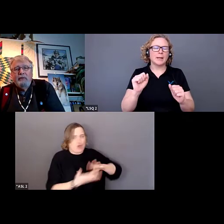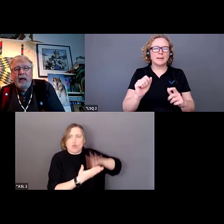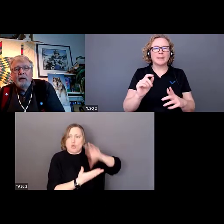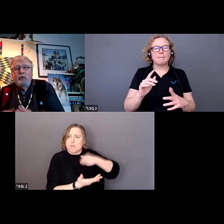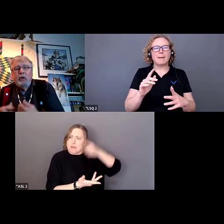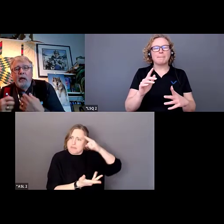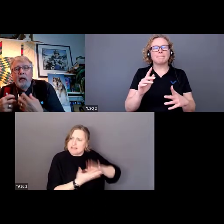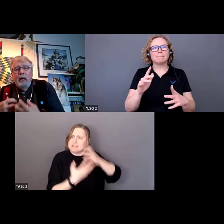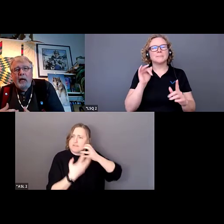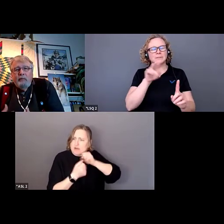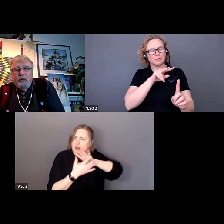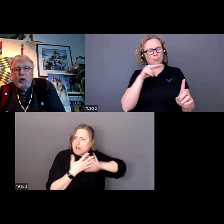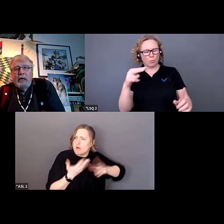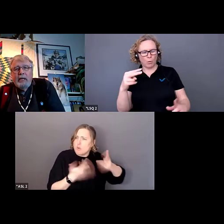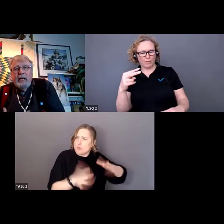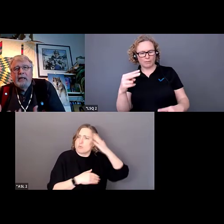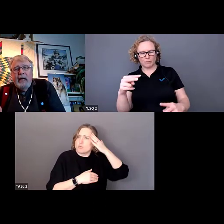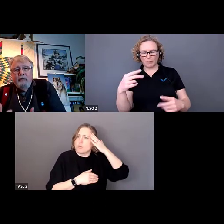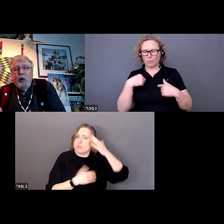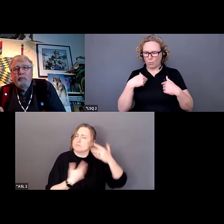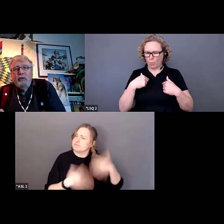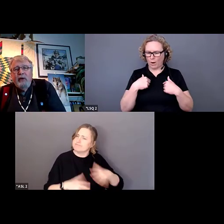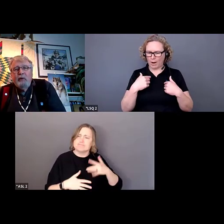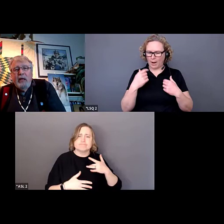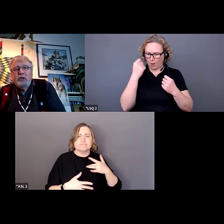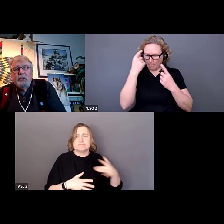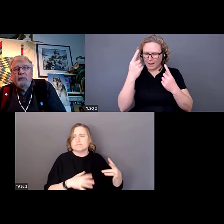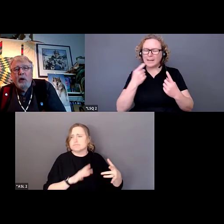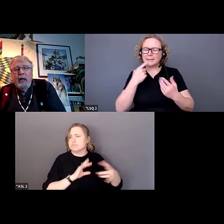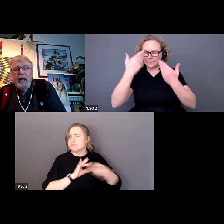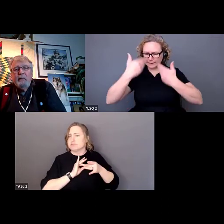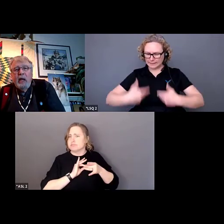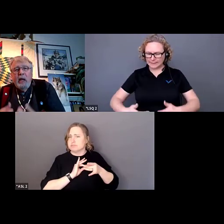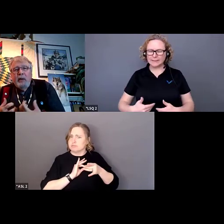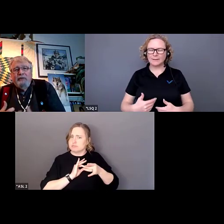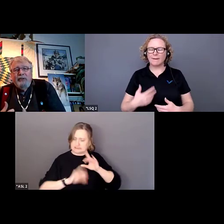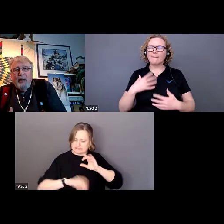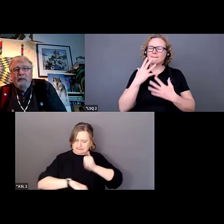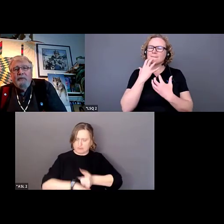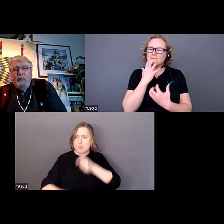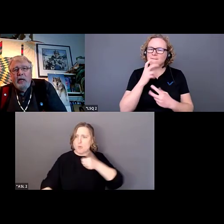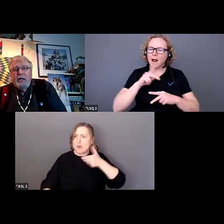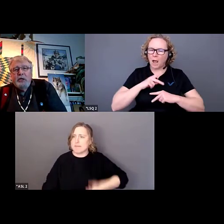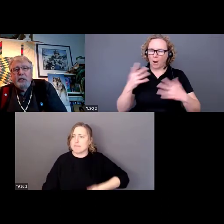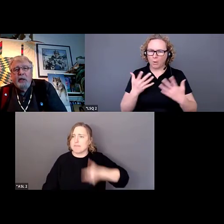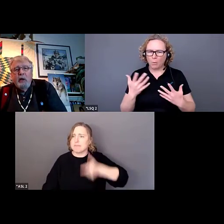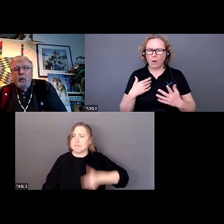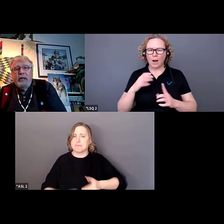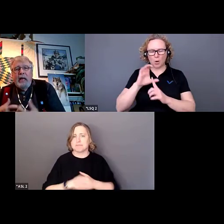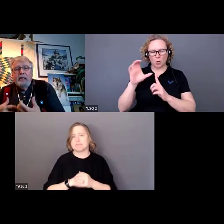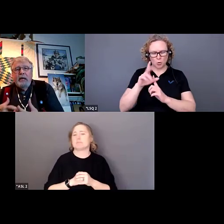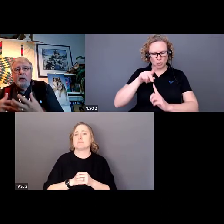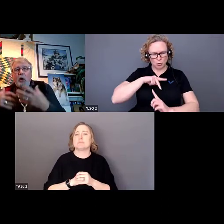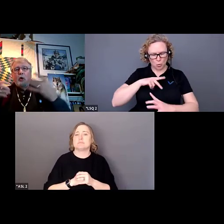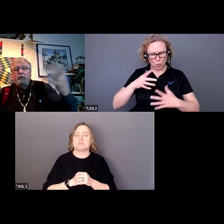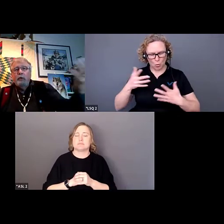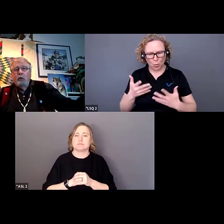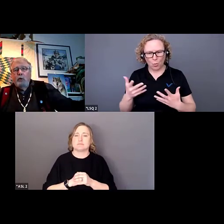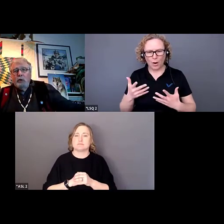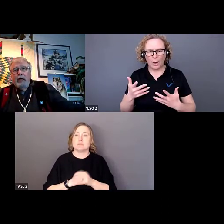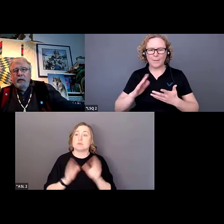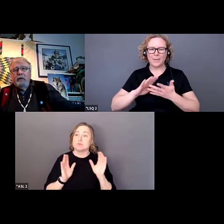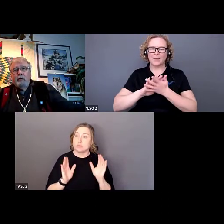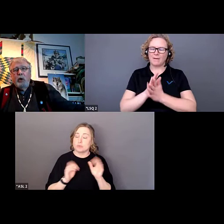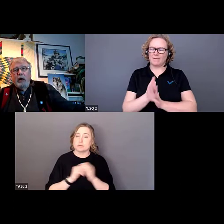beliefs and my values, and I am strong in that, and that forms the foundation of who I am. But from that foundation, we then can